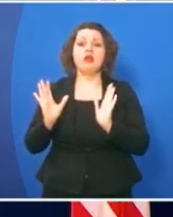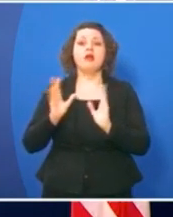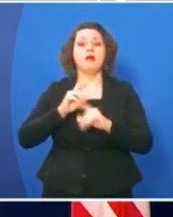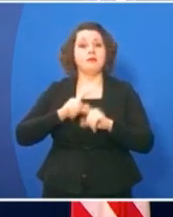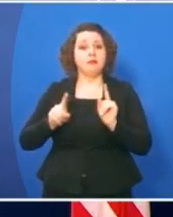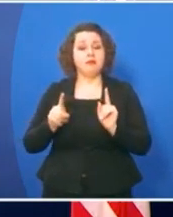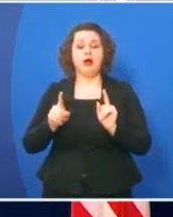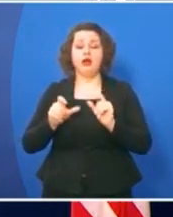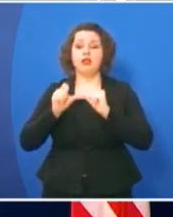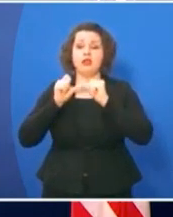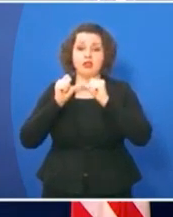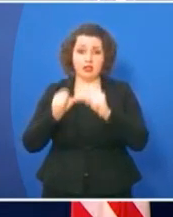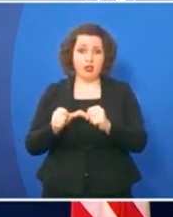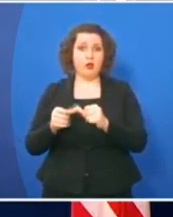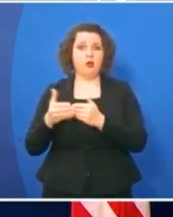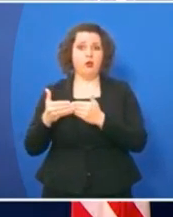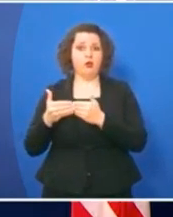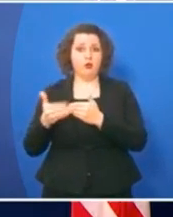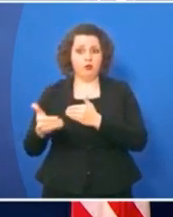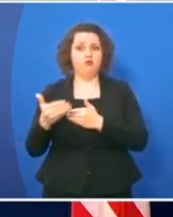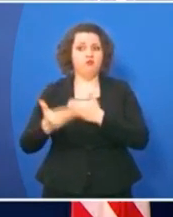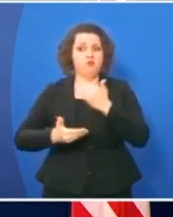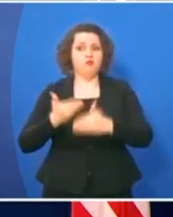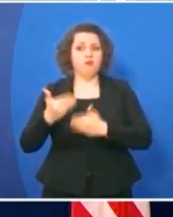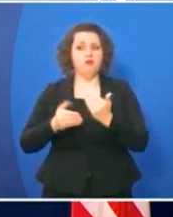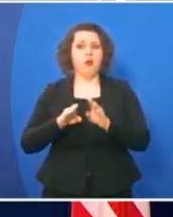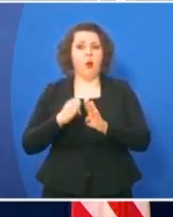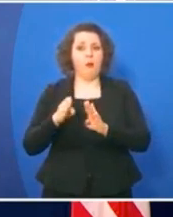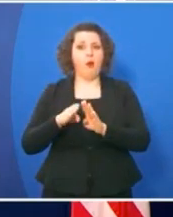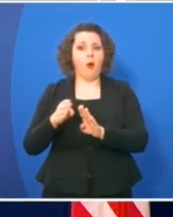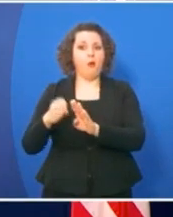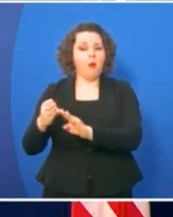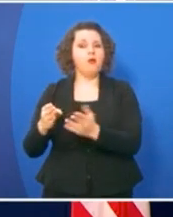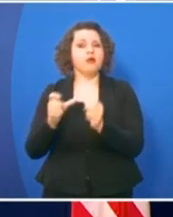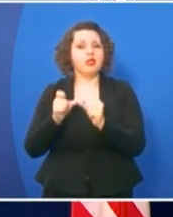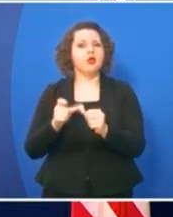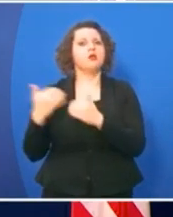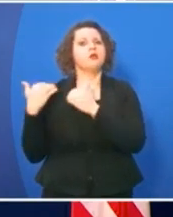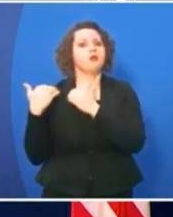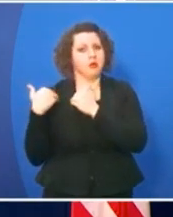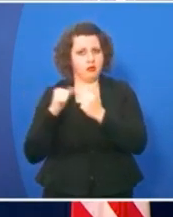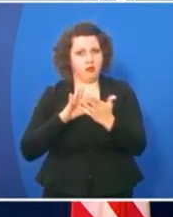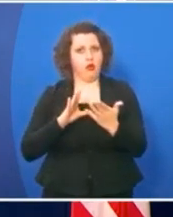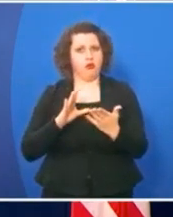move forward and do it in a responsible manner, and we are. Monica, Channel 13.